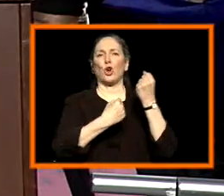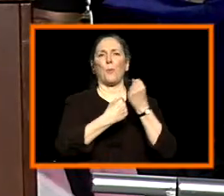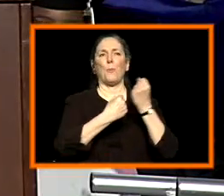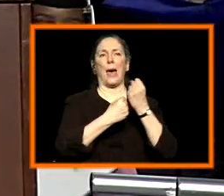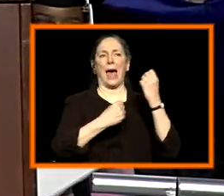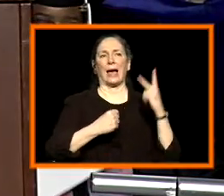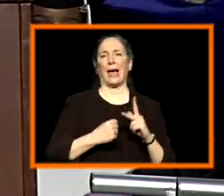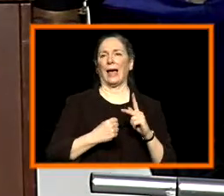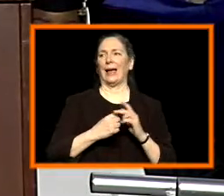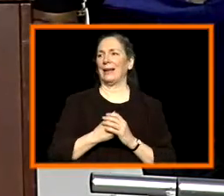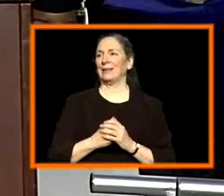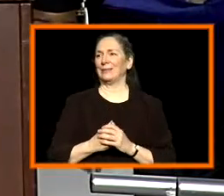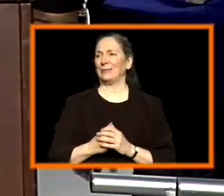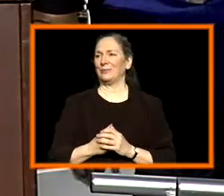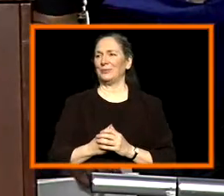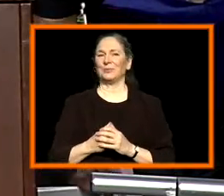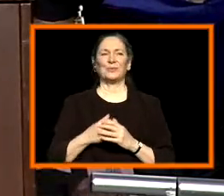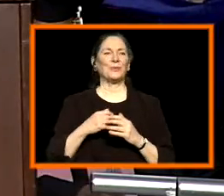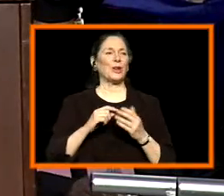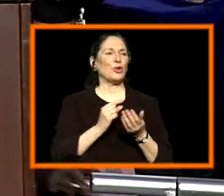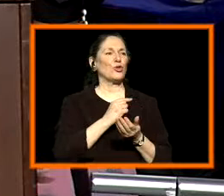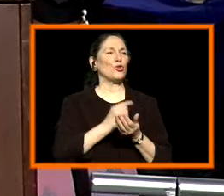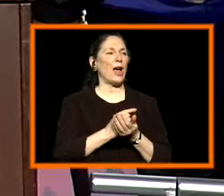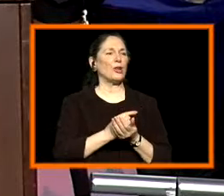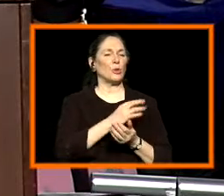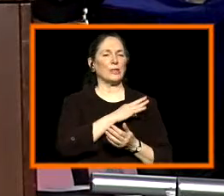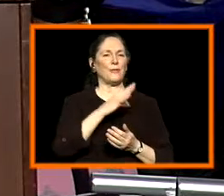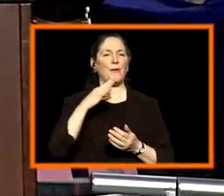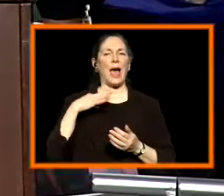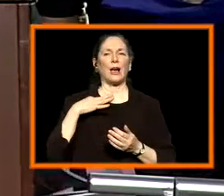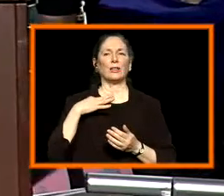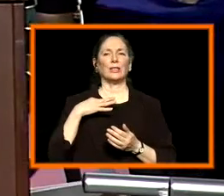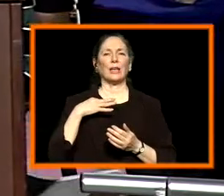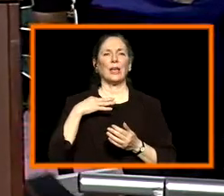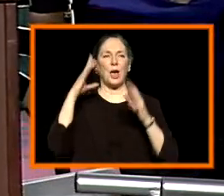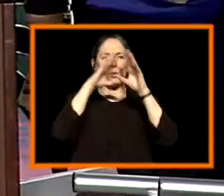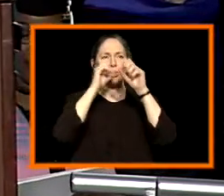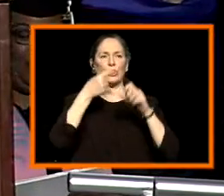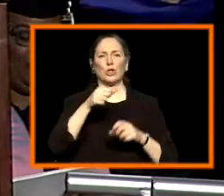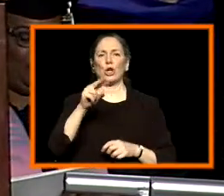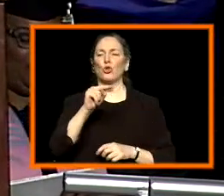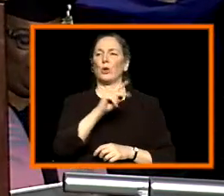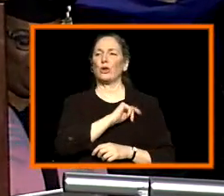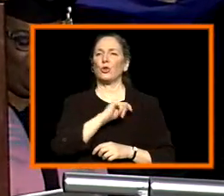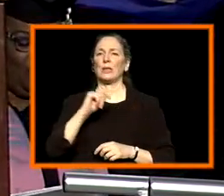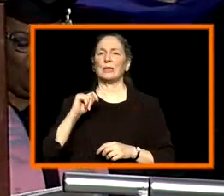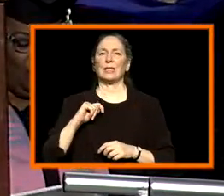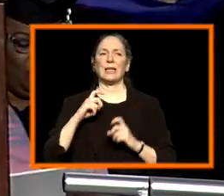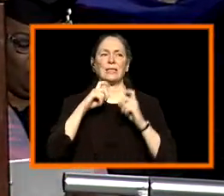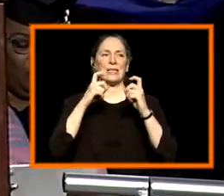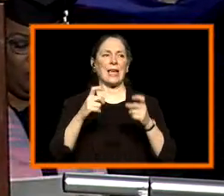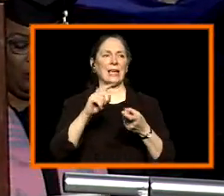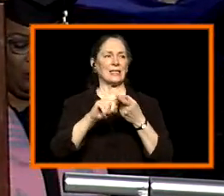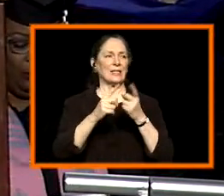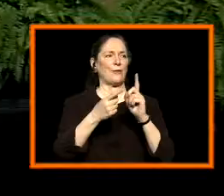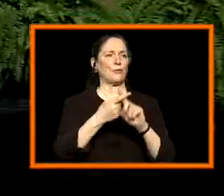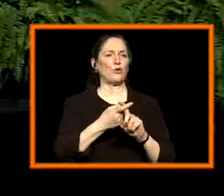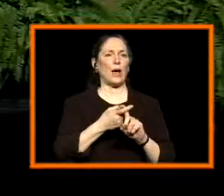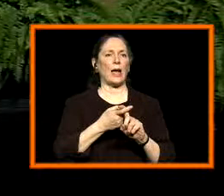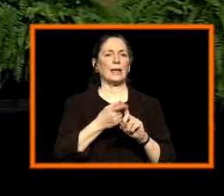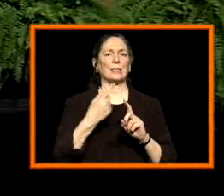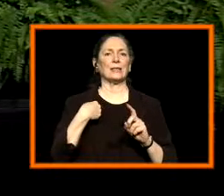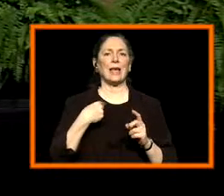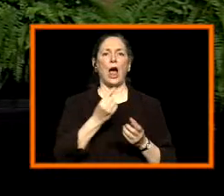always at your back. Graduates, faculty, President Green, trustees, guests, and friends,